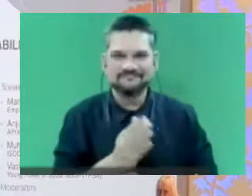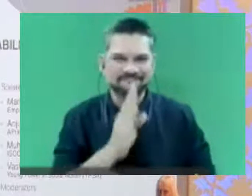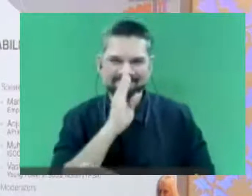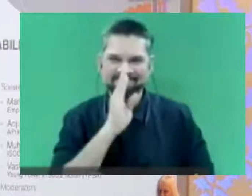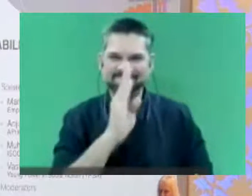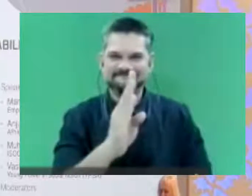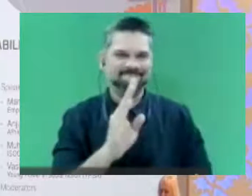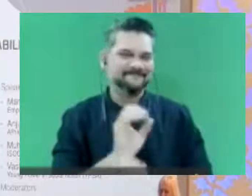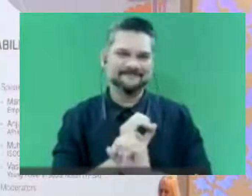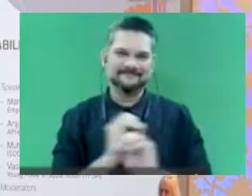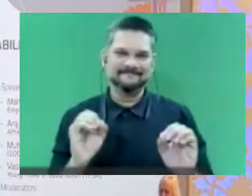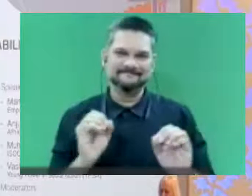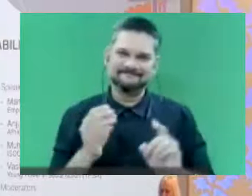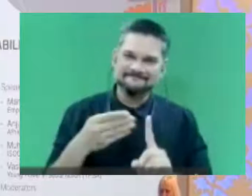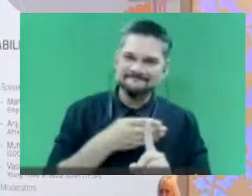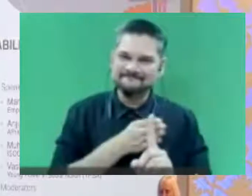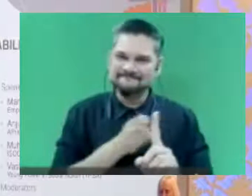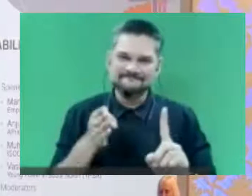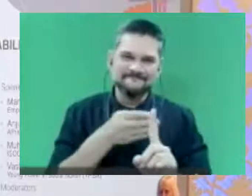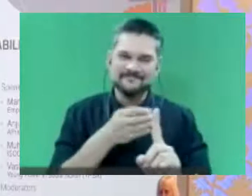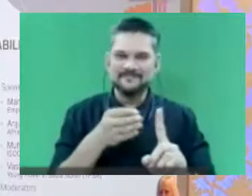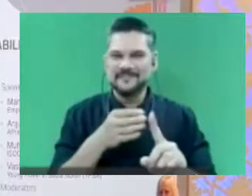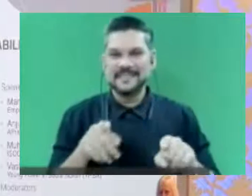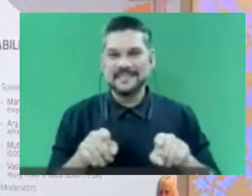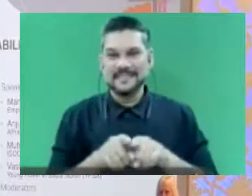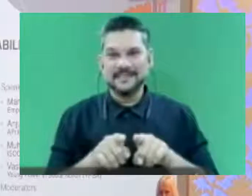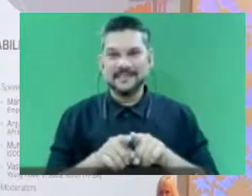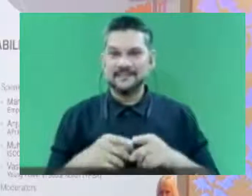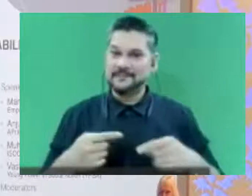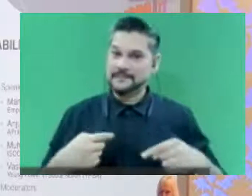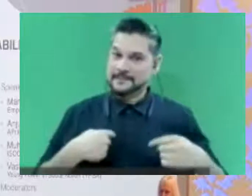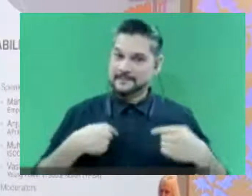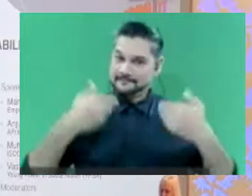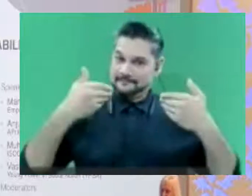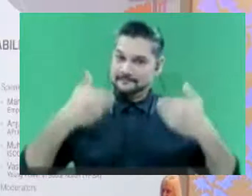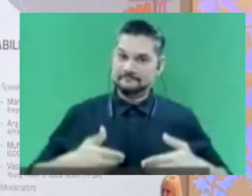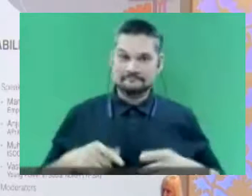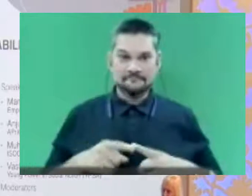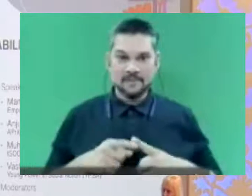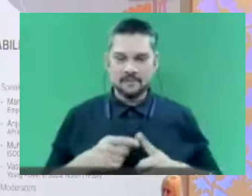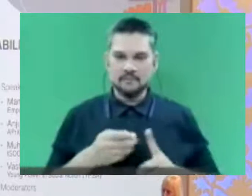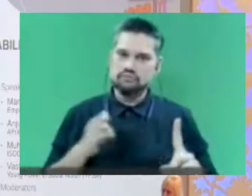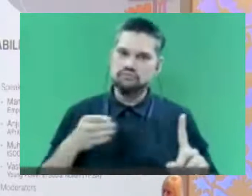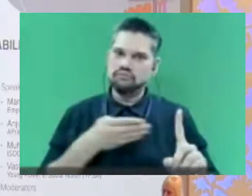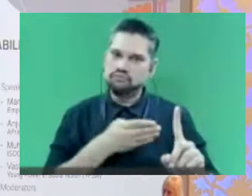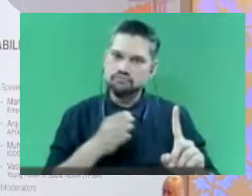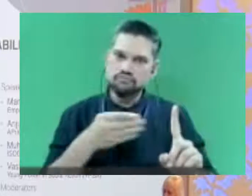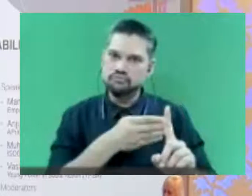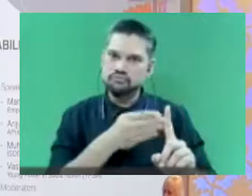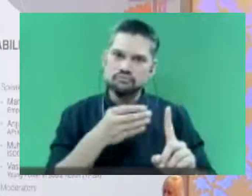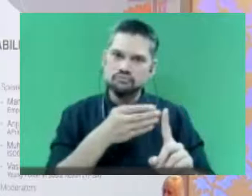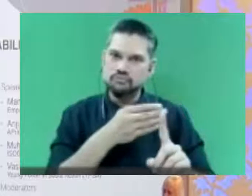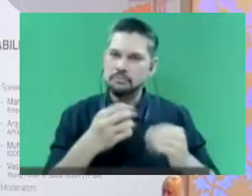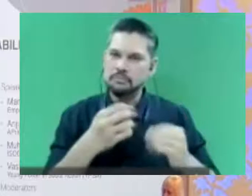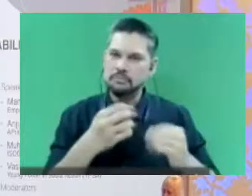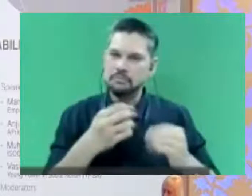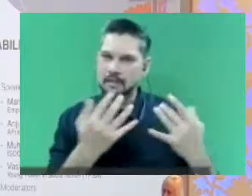path. My path has taken many turns. It certainly has helped